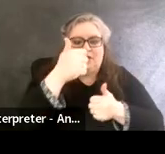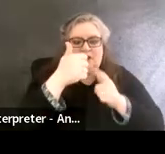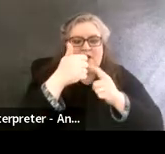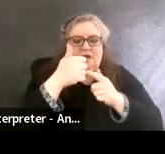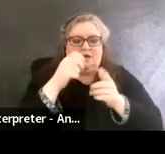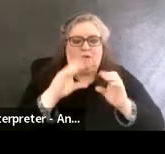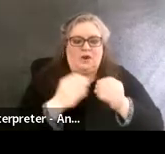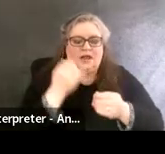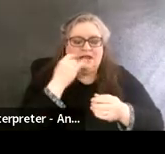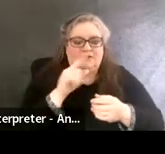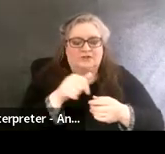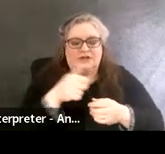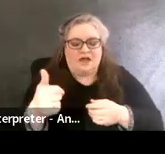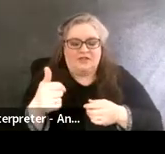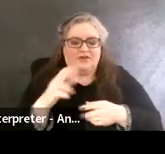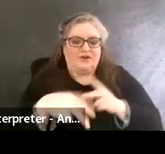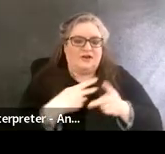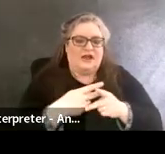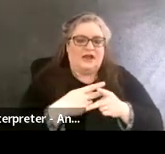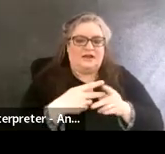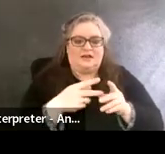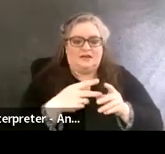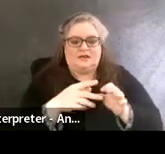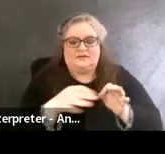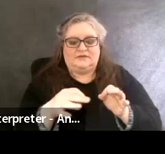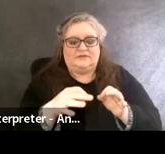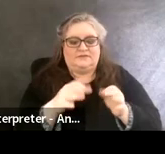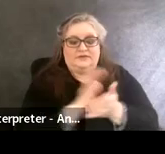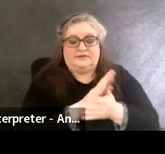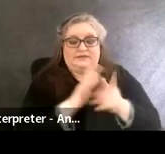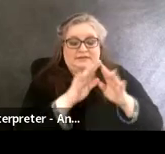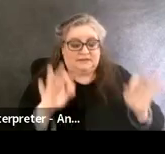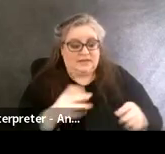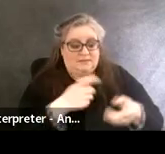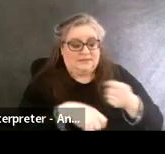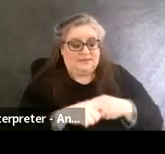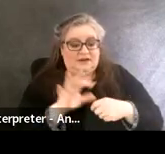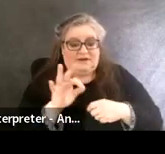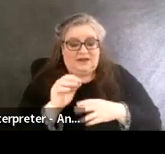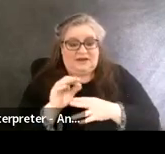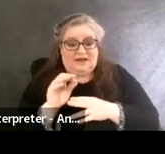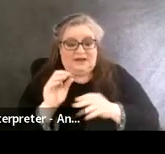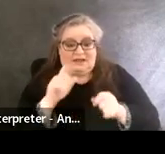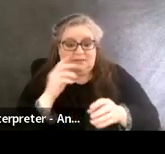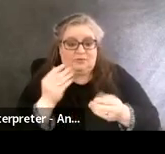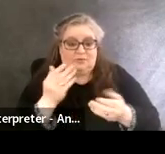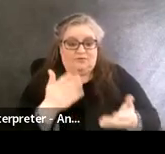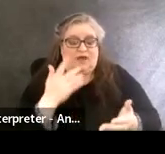organization. If there's another kind of statement instead of a 990 that can be provided for